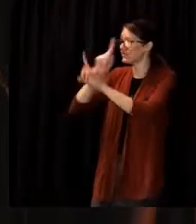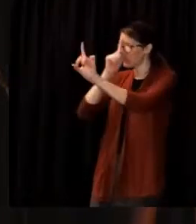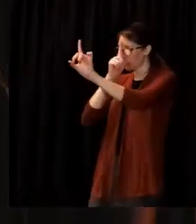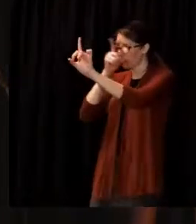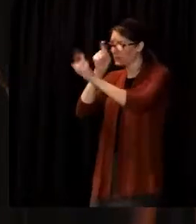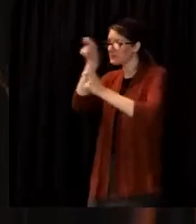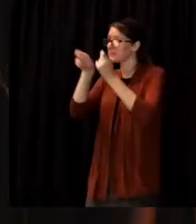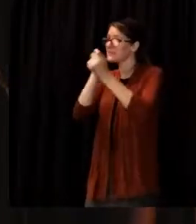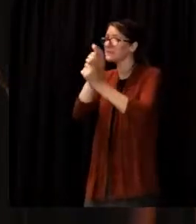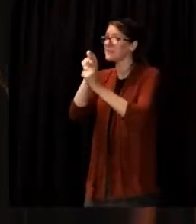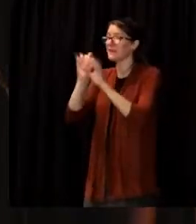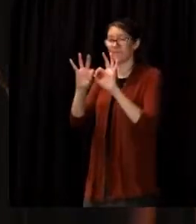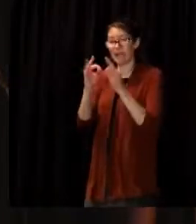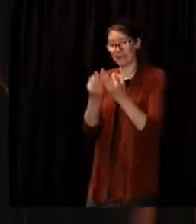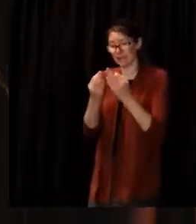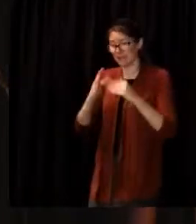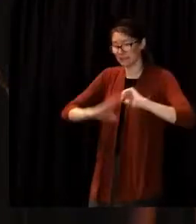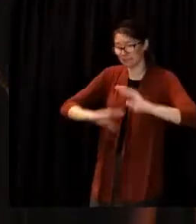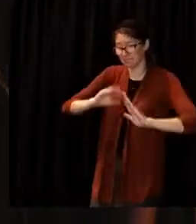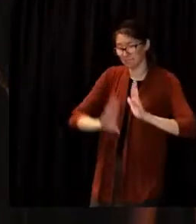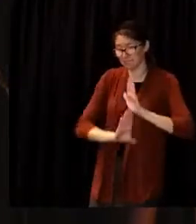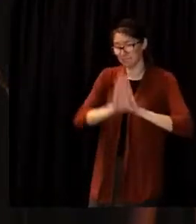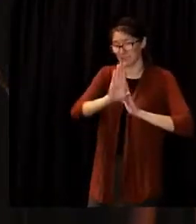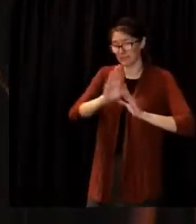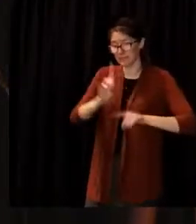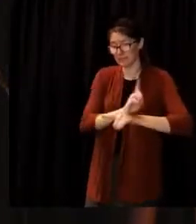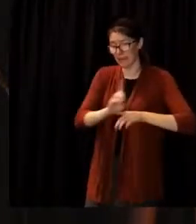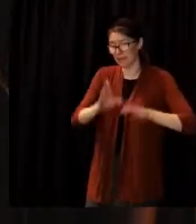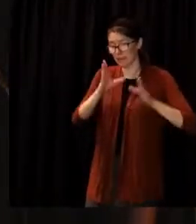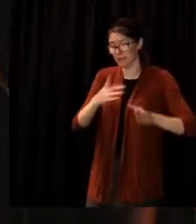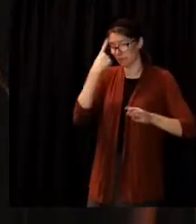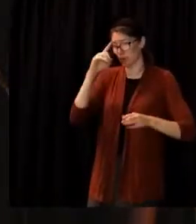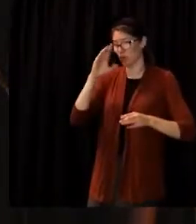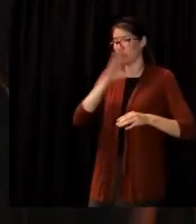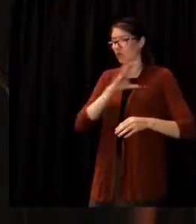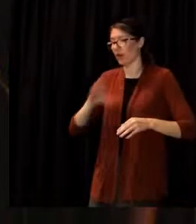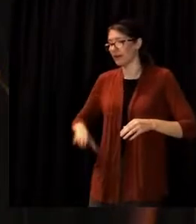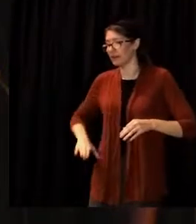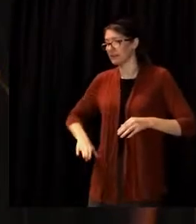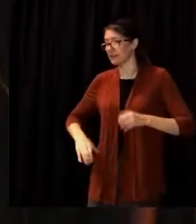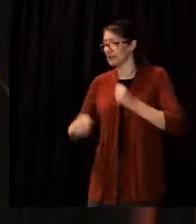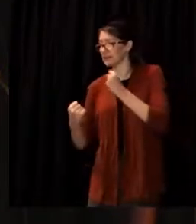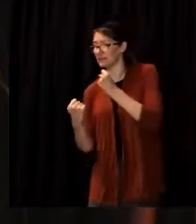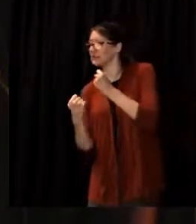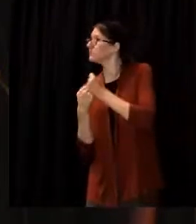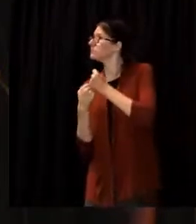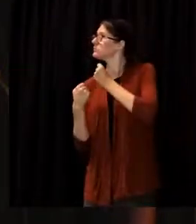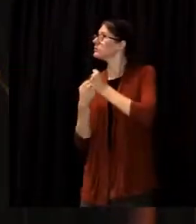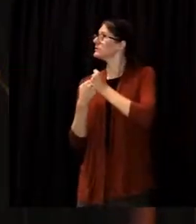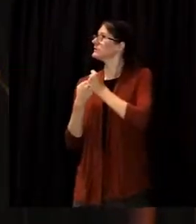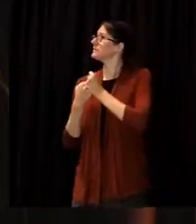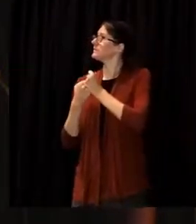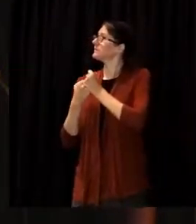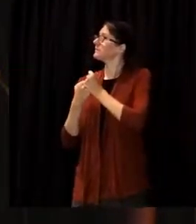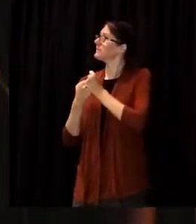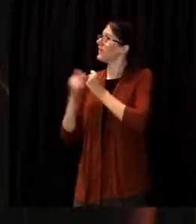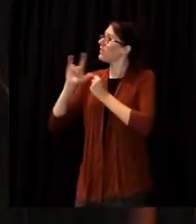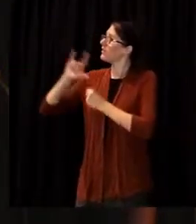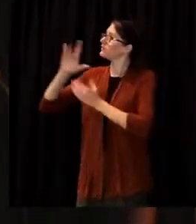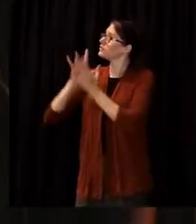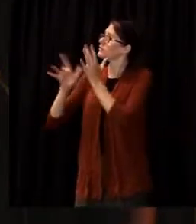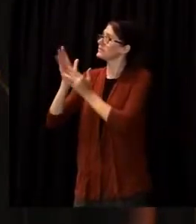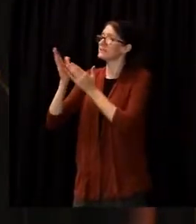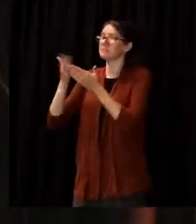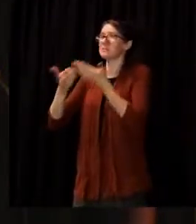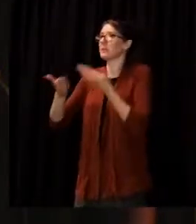that are going to build disciples for Christ, and to find a people who will stand for Jesus no matter what the culture does out there. A people who are